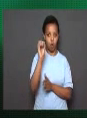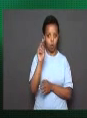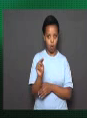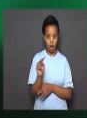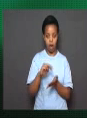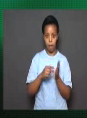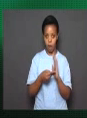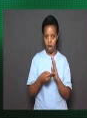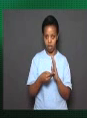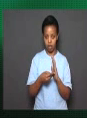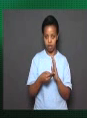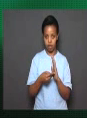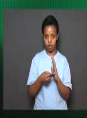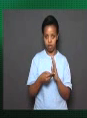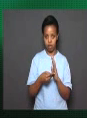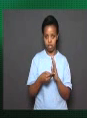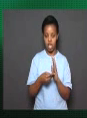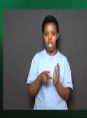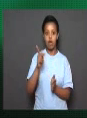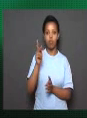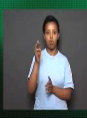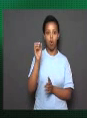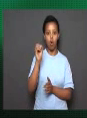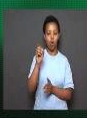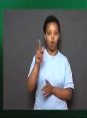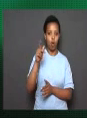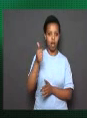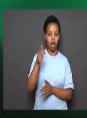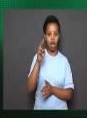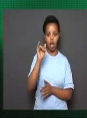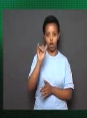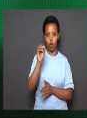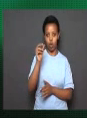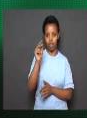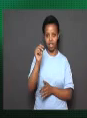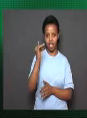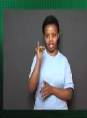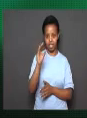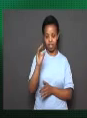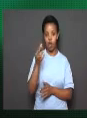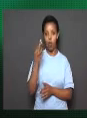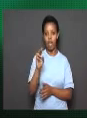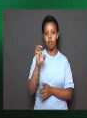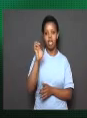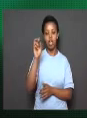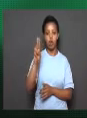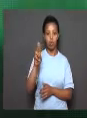is nothing like a prokaryotic cell or a eukaryotic cell.